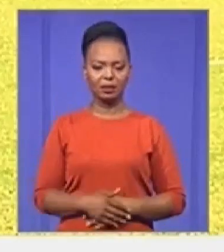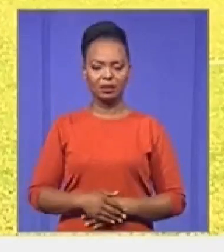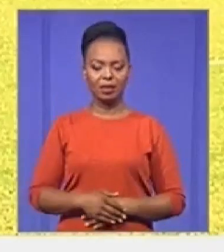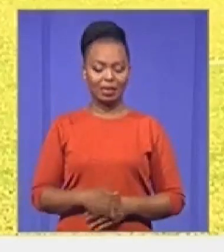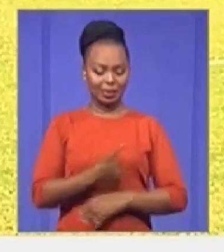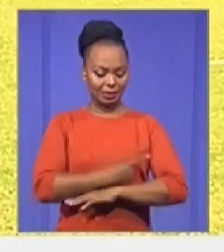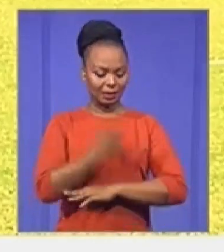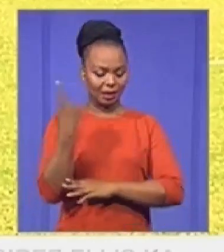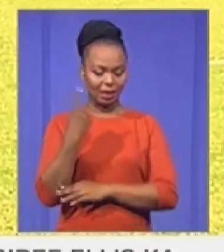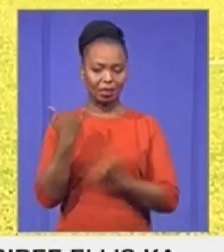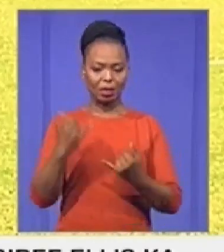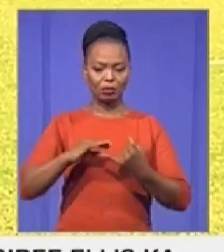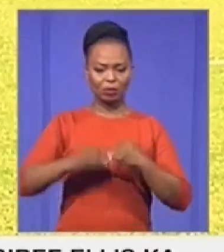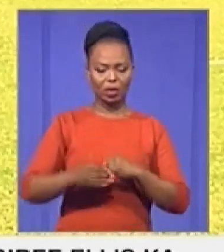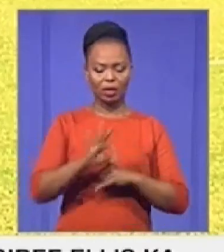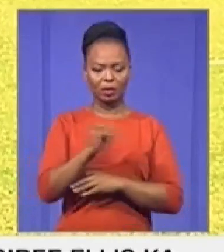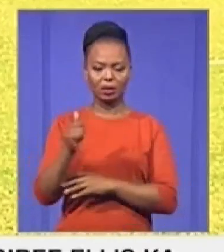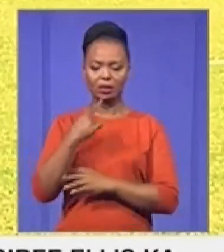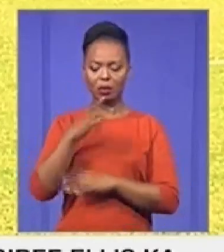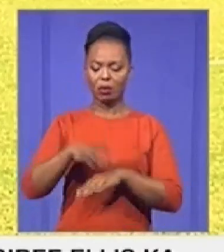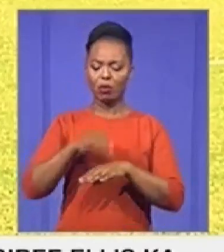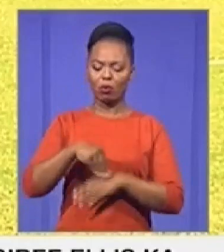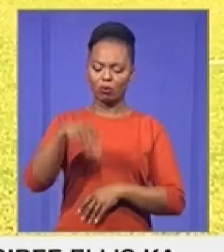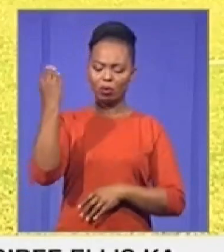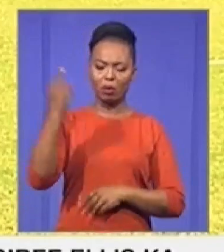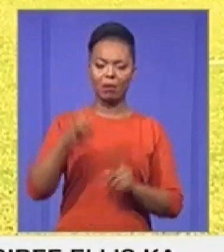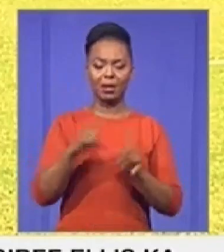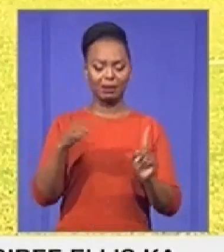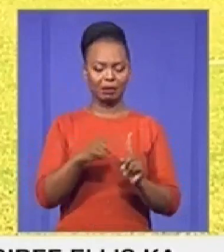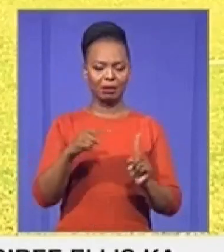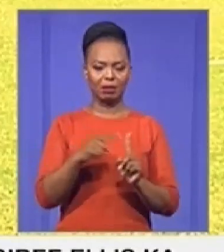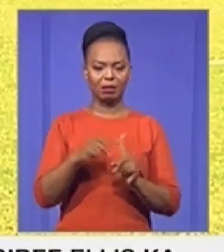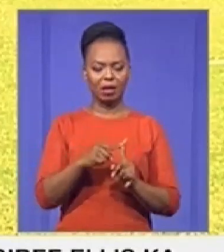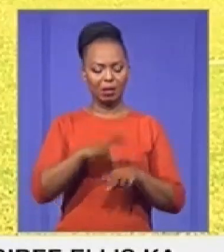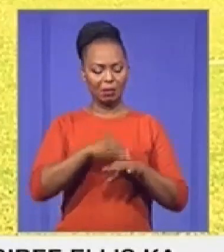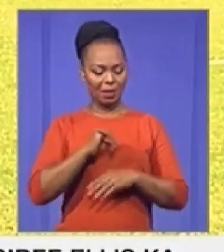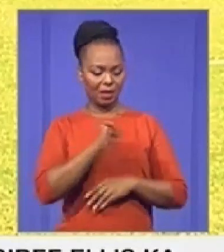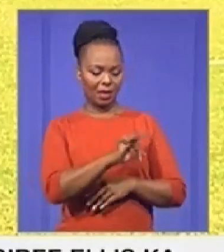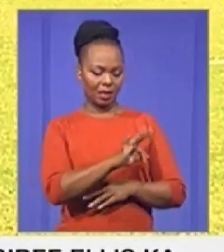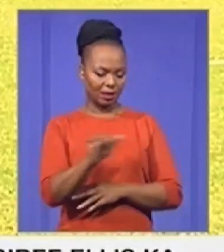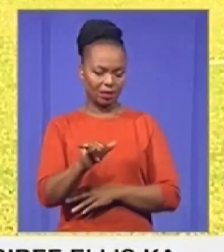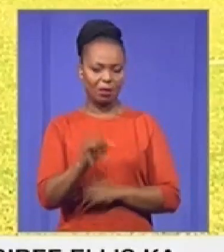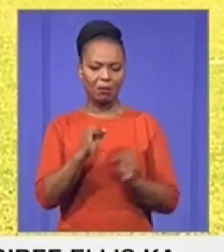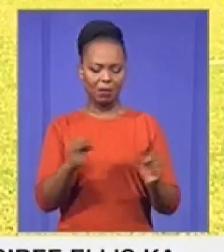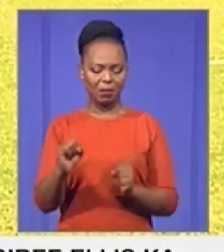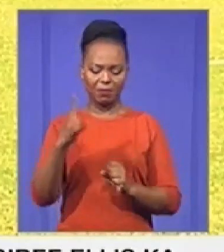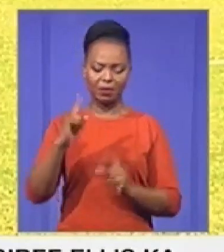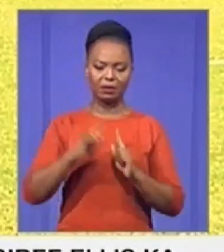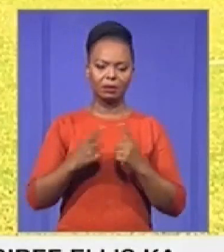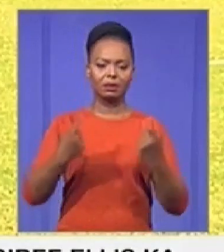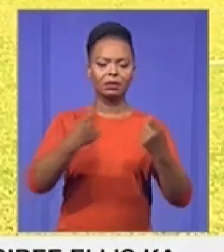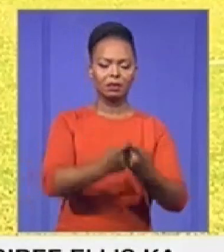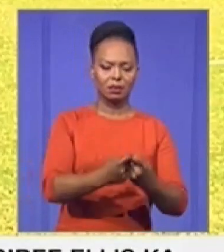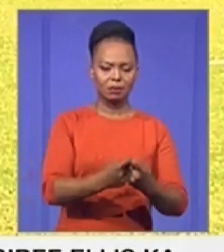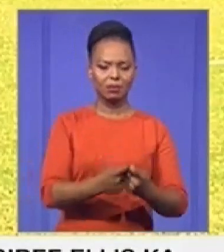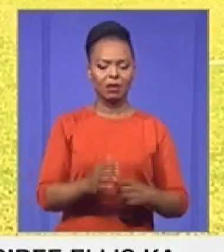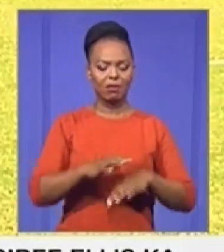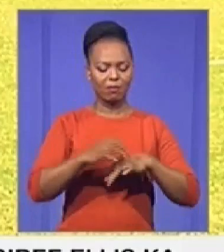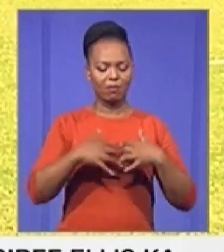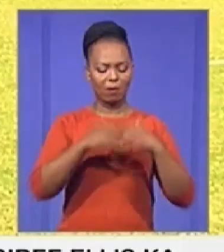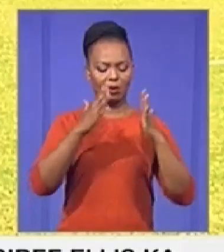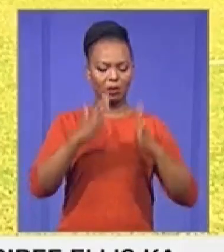trying to play for Banyana, you are too old. But she did it with her age mates at that time, being the first team, the founders